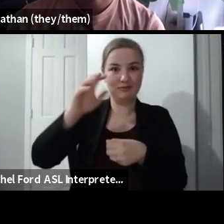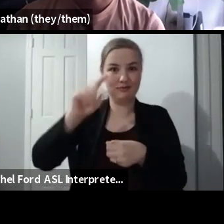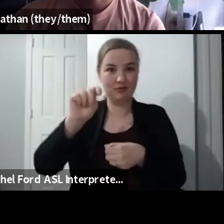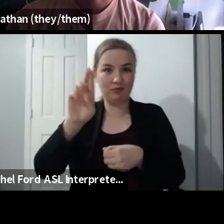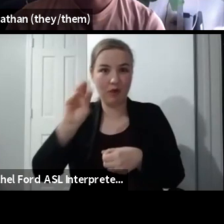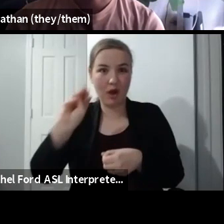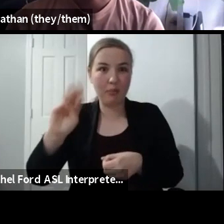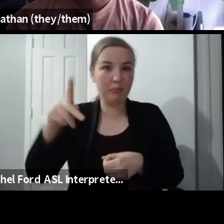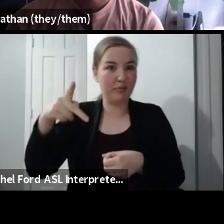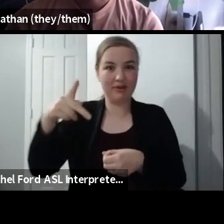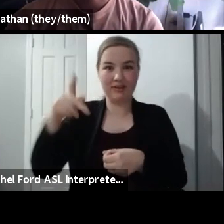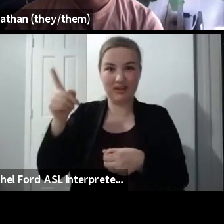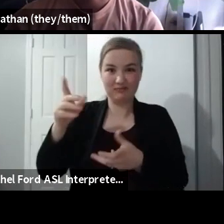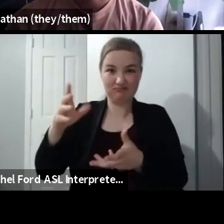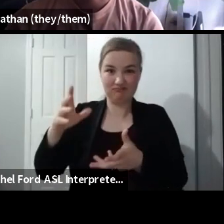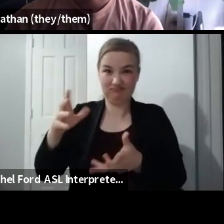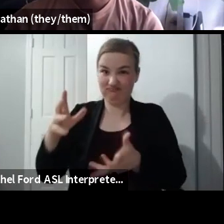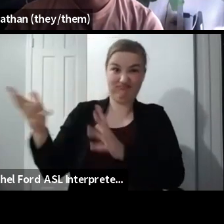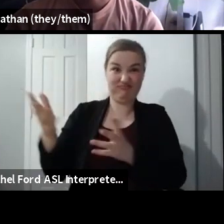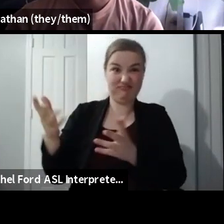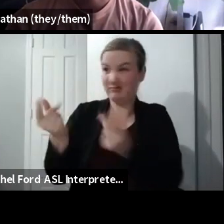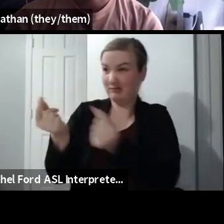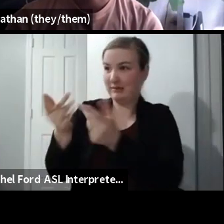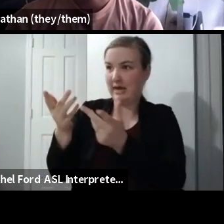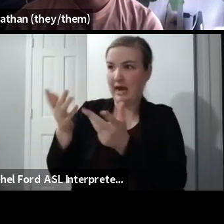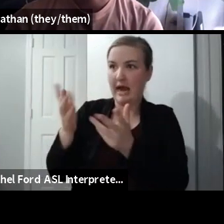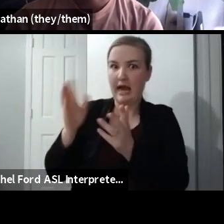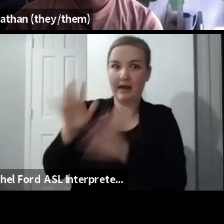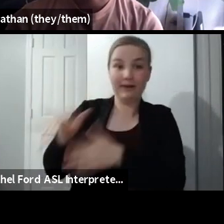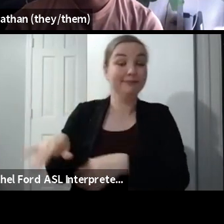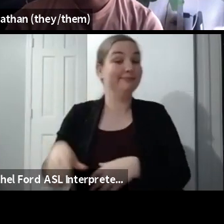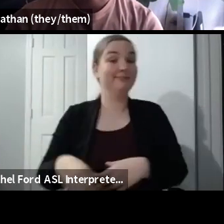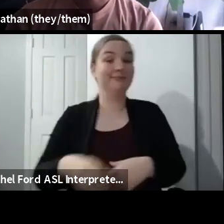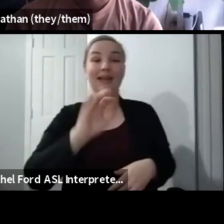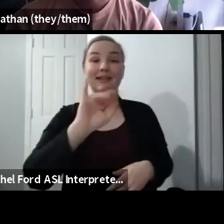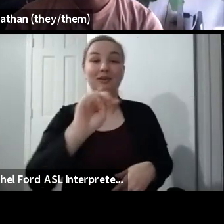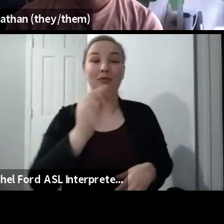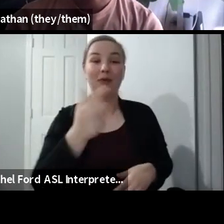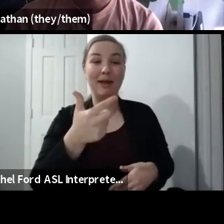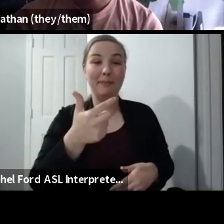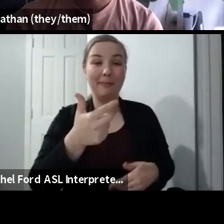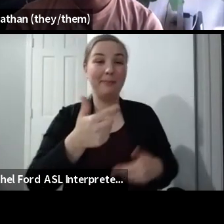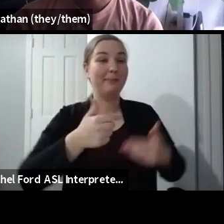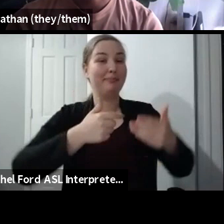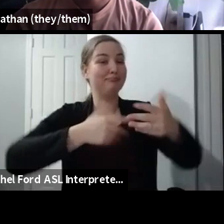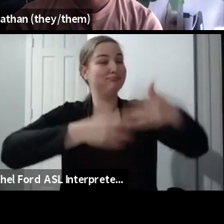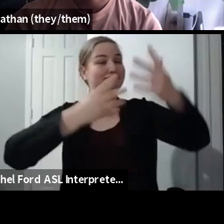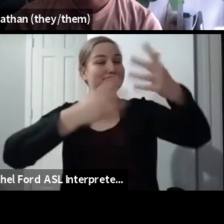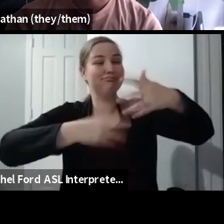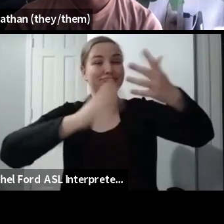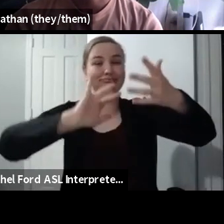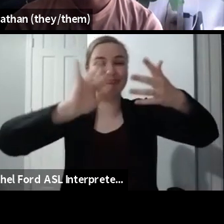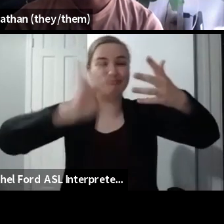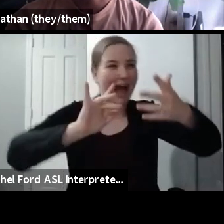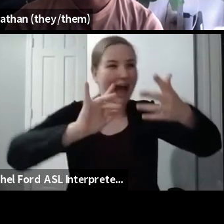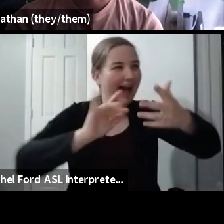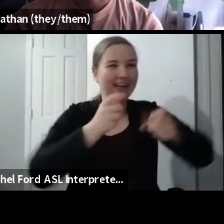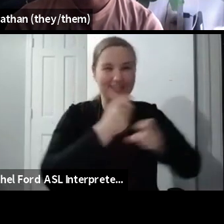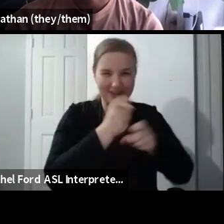just scrolling through Instagram all day and finding jokes to send to your family members. And that's what you're doing kind of for the last